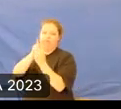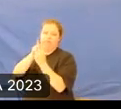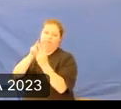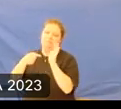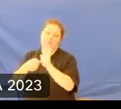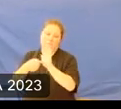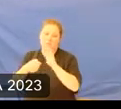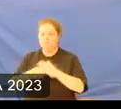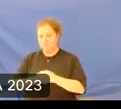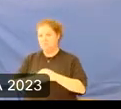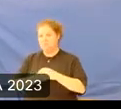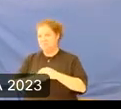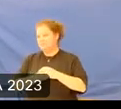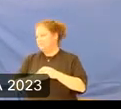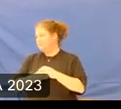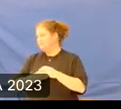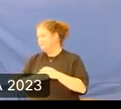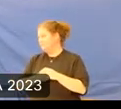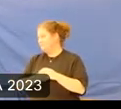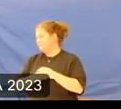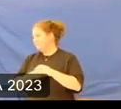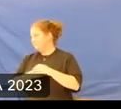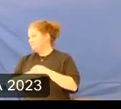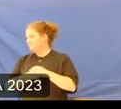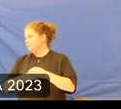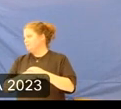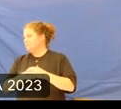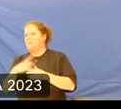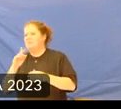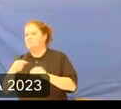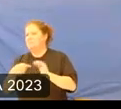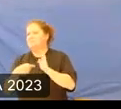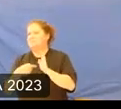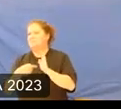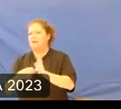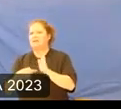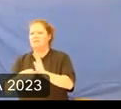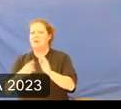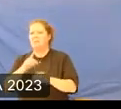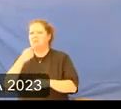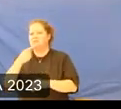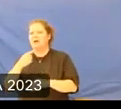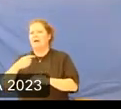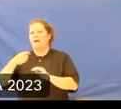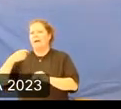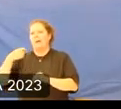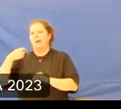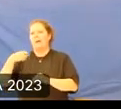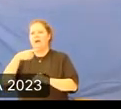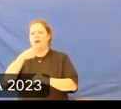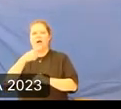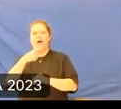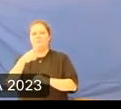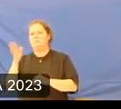To take a sort of a hackneyed kind of example, pretty wife you've got there, Yevgeny. Shame if she fell out of a